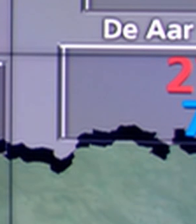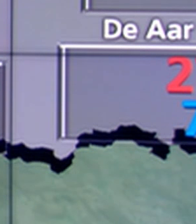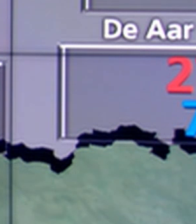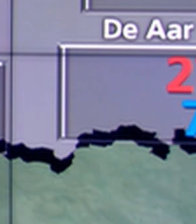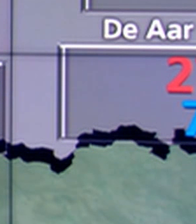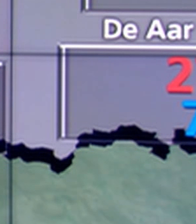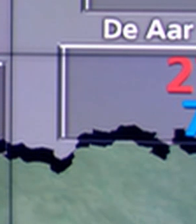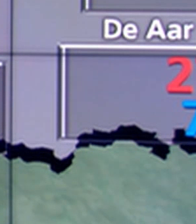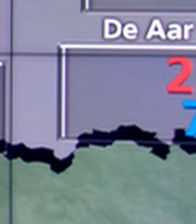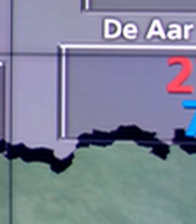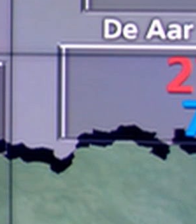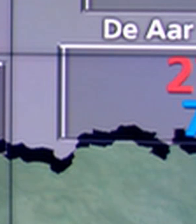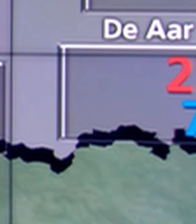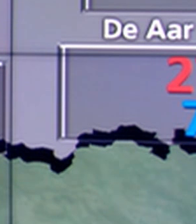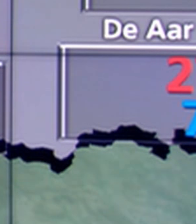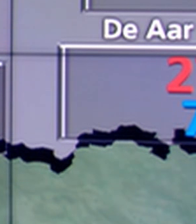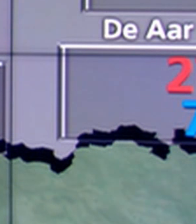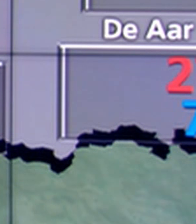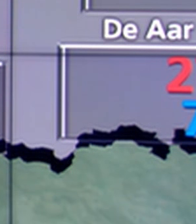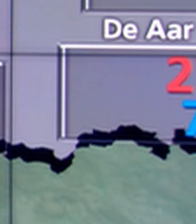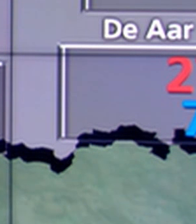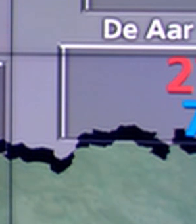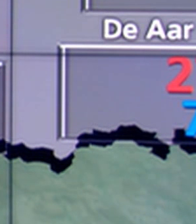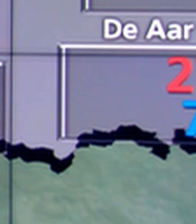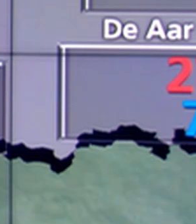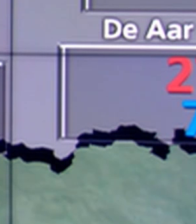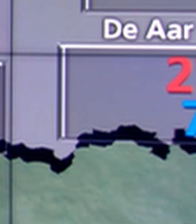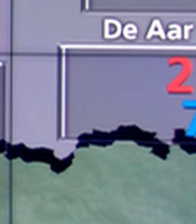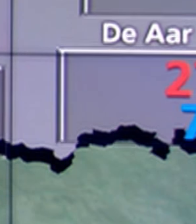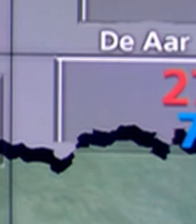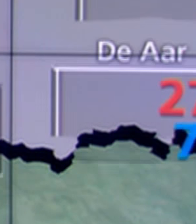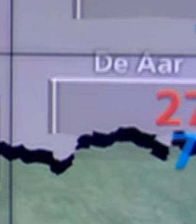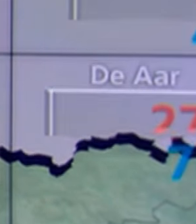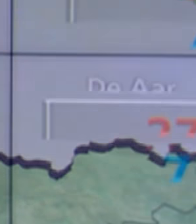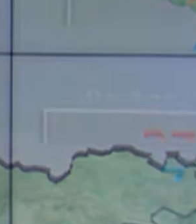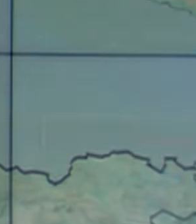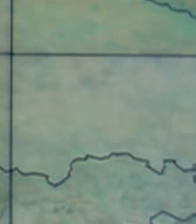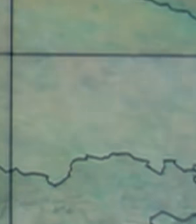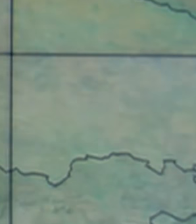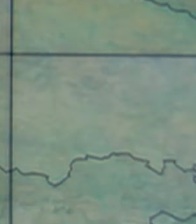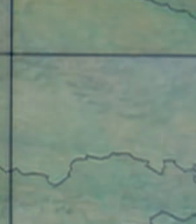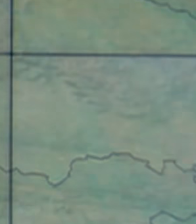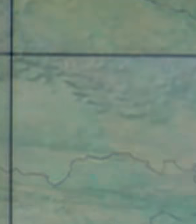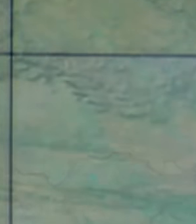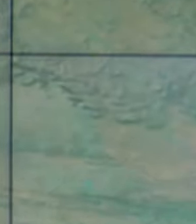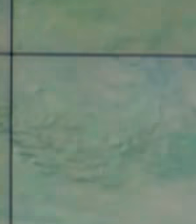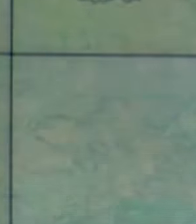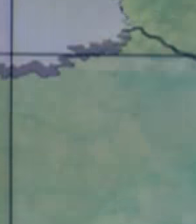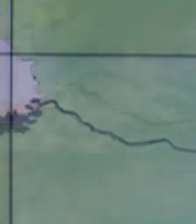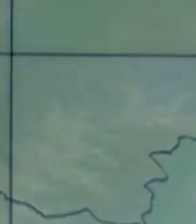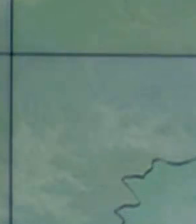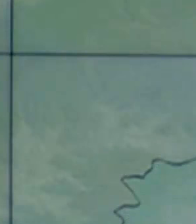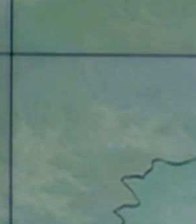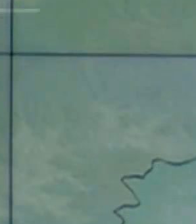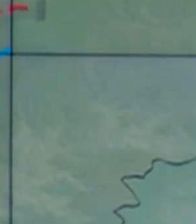le borobong fa Apinteni go tlana mogote thata ka digrata di le 30 le bobedi Springbok e tla be keme go digrata di le 30 le